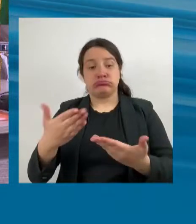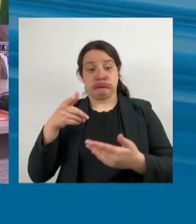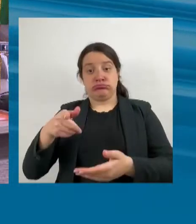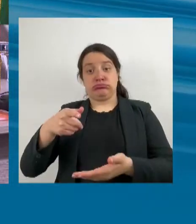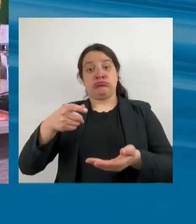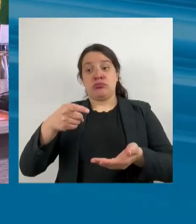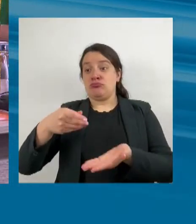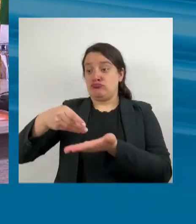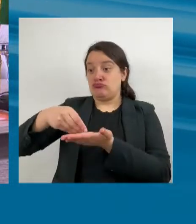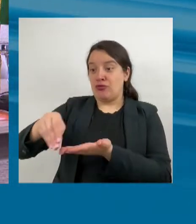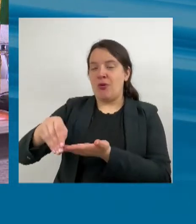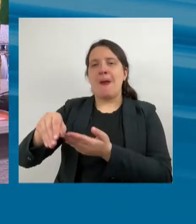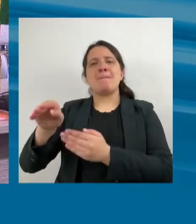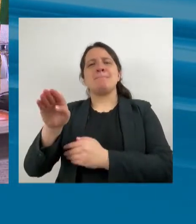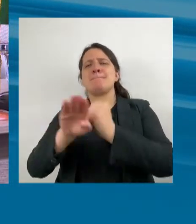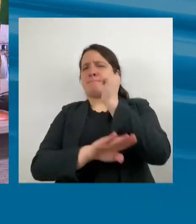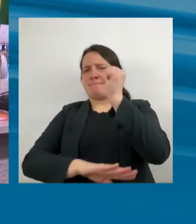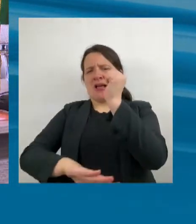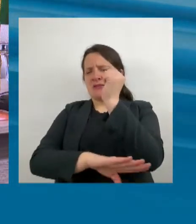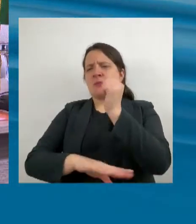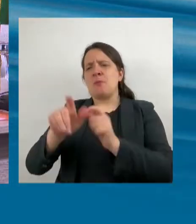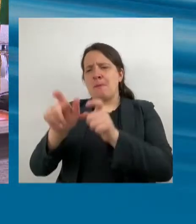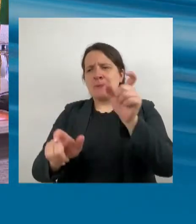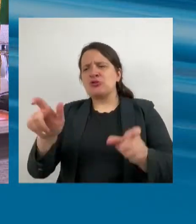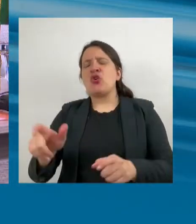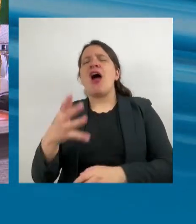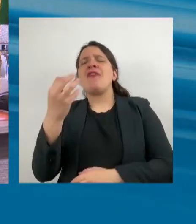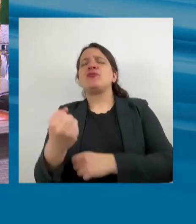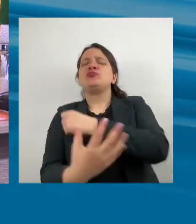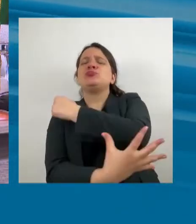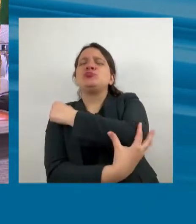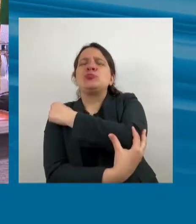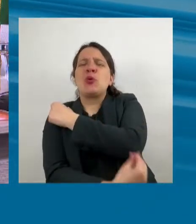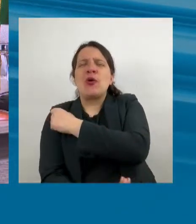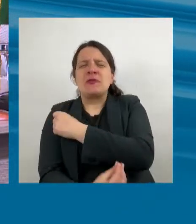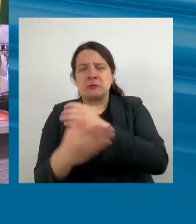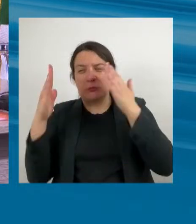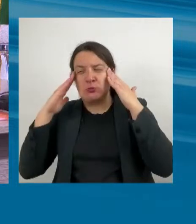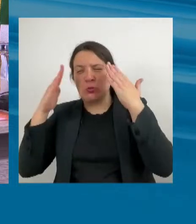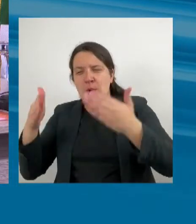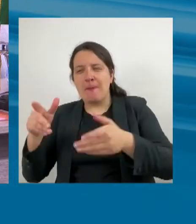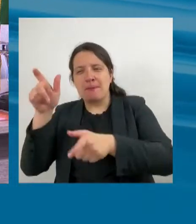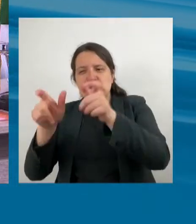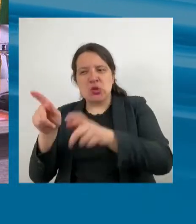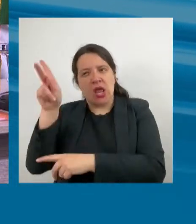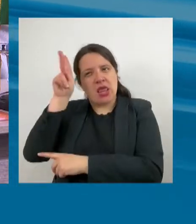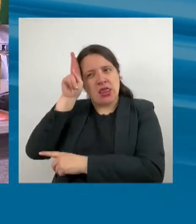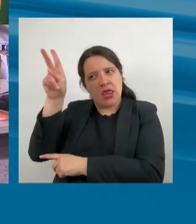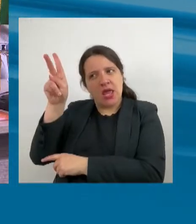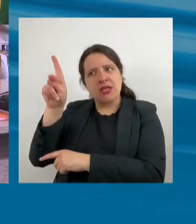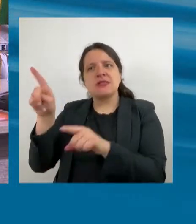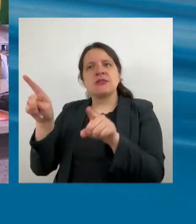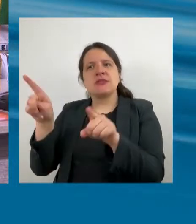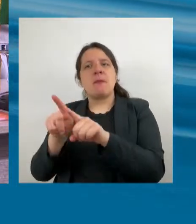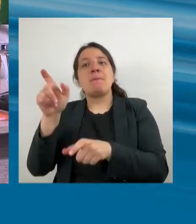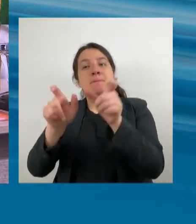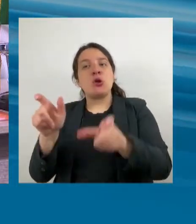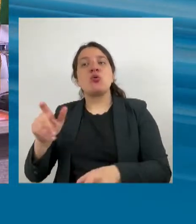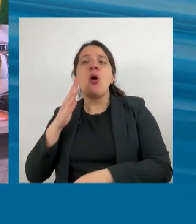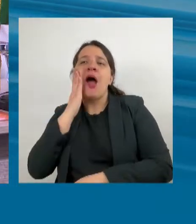basic income to those people in poverty, especially to indigenous peoples and